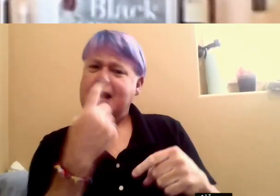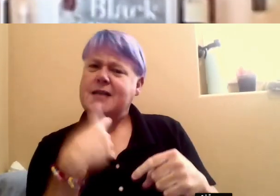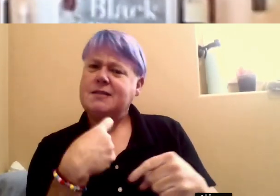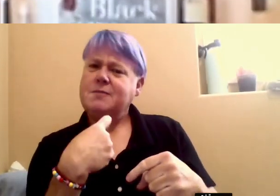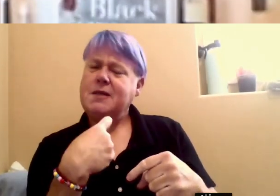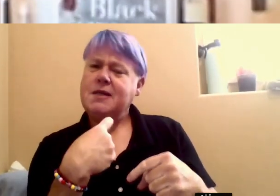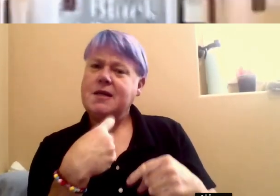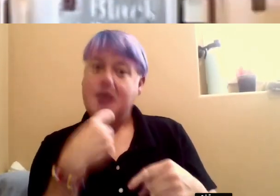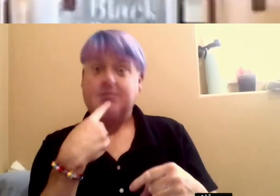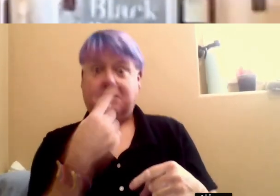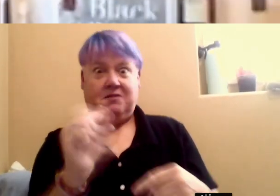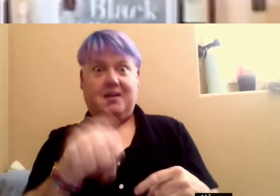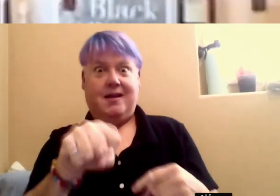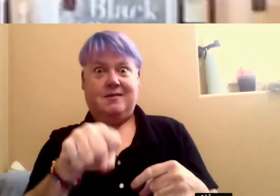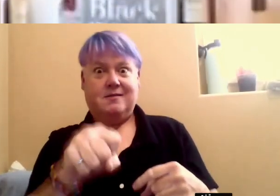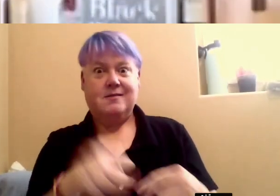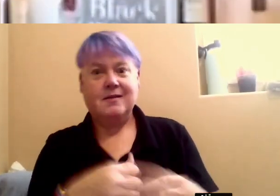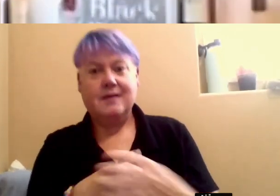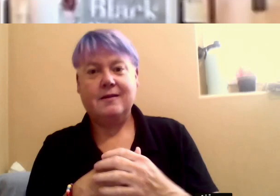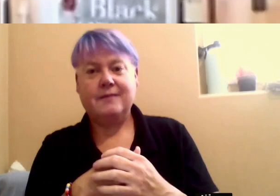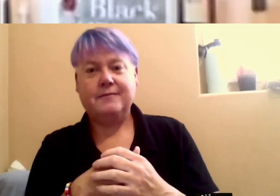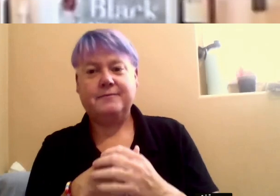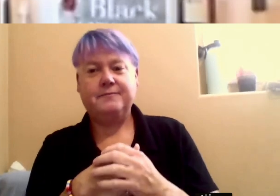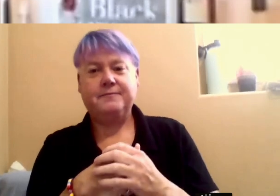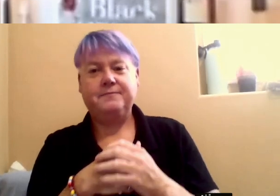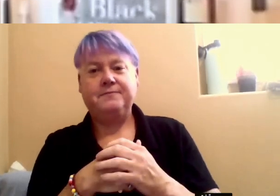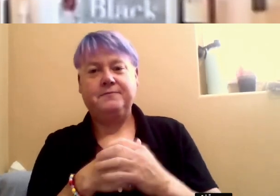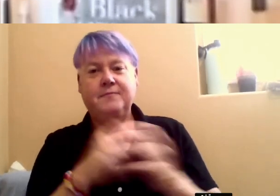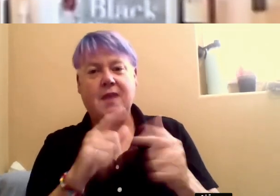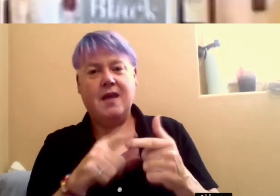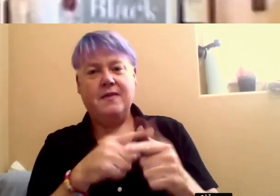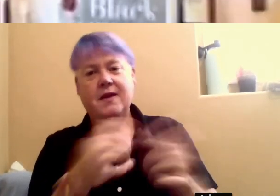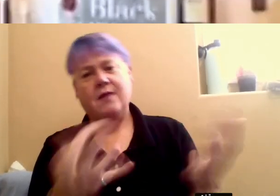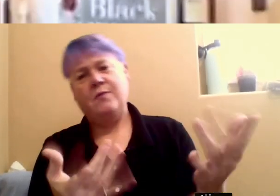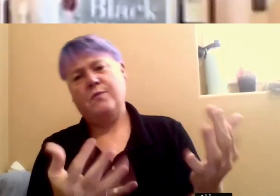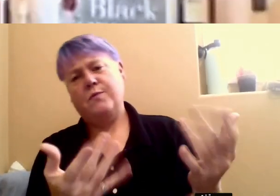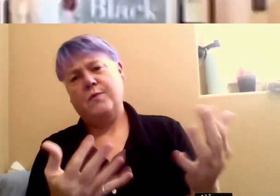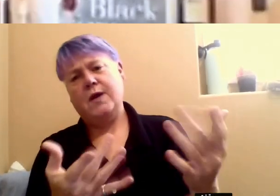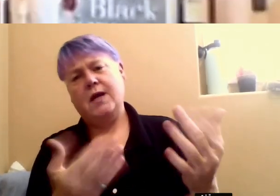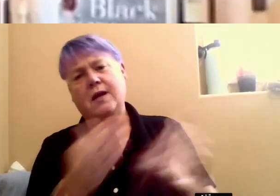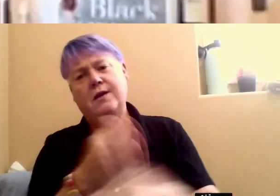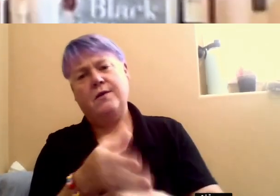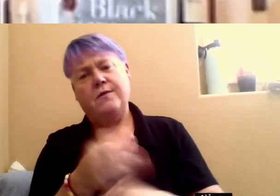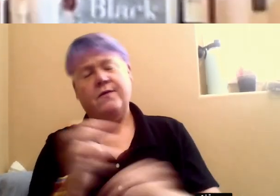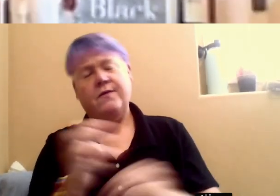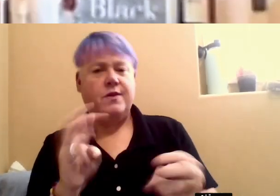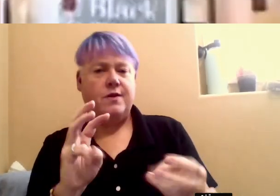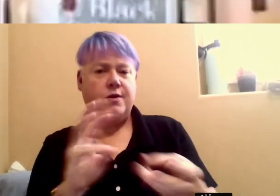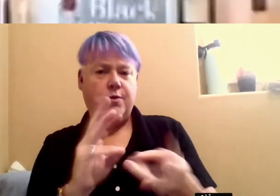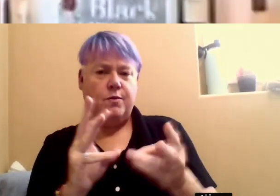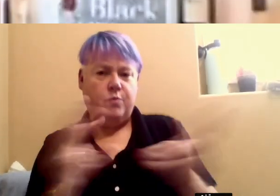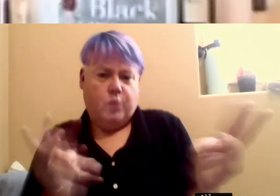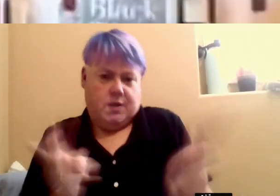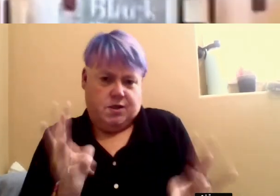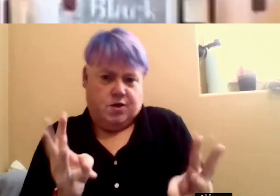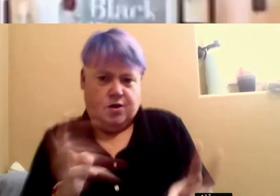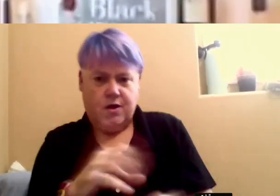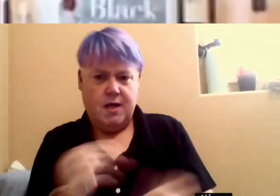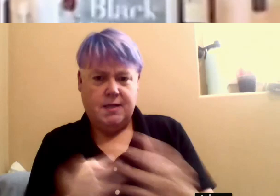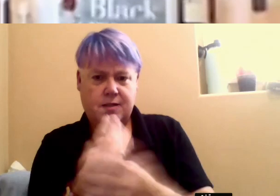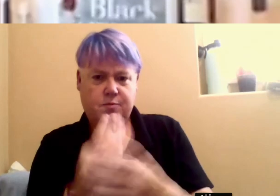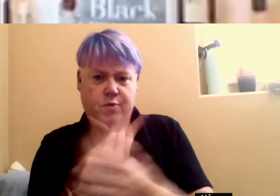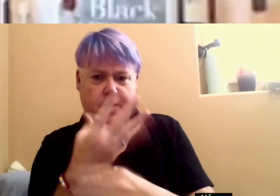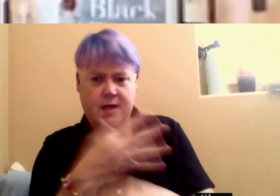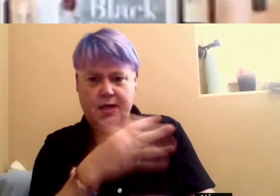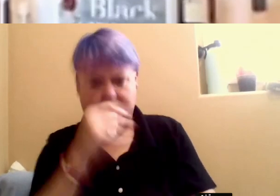said yes. And then we waited over the winter and then into the spring and early summer, and then we went together.